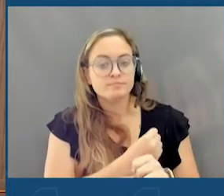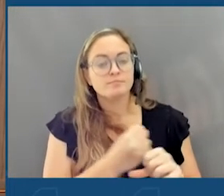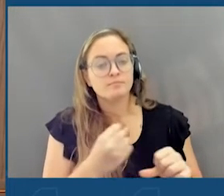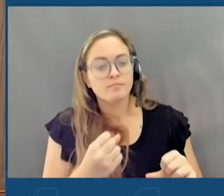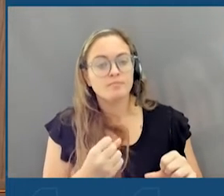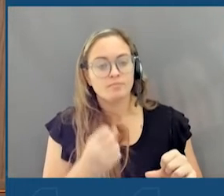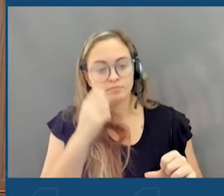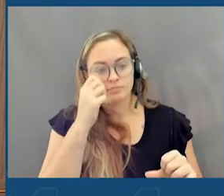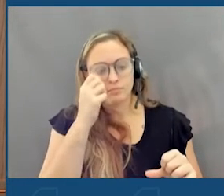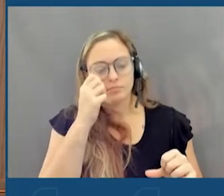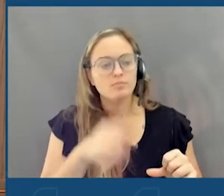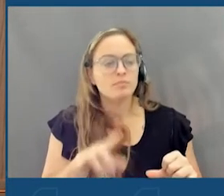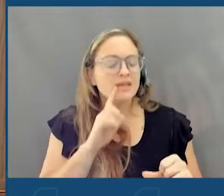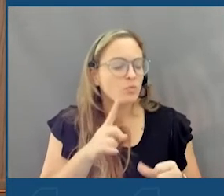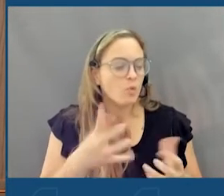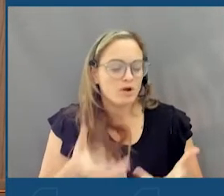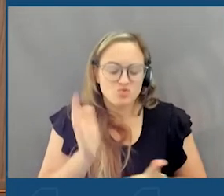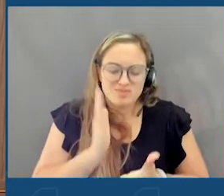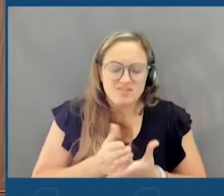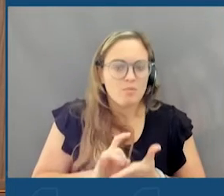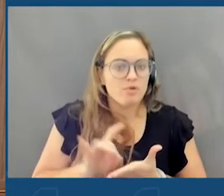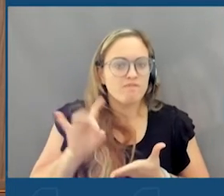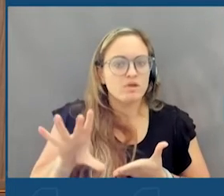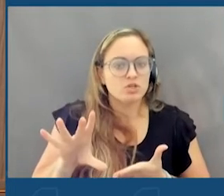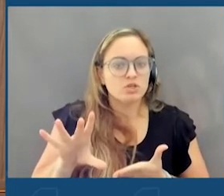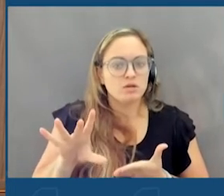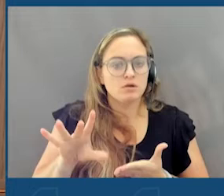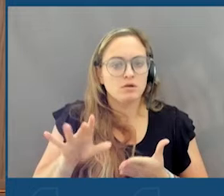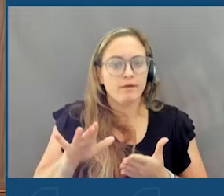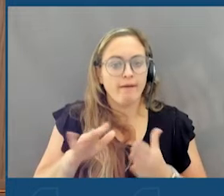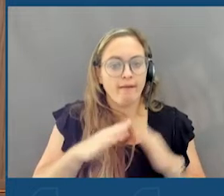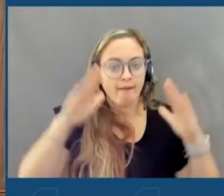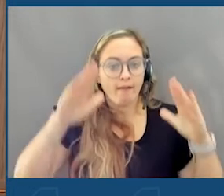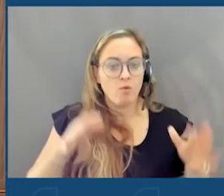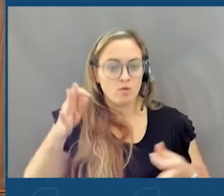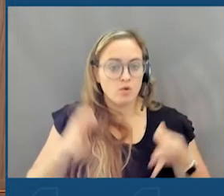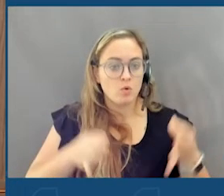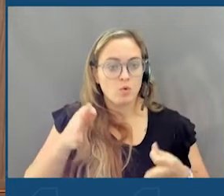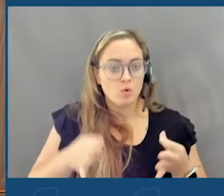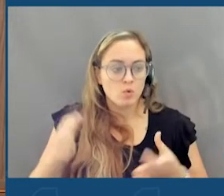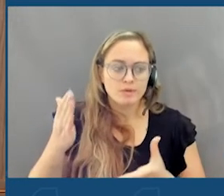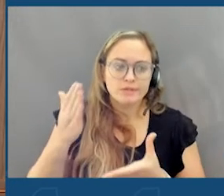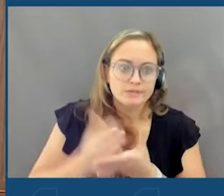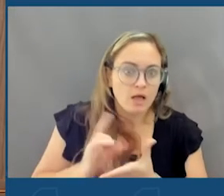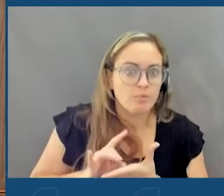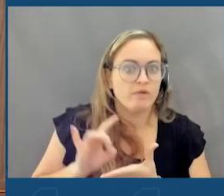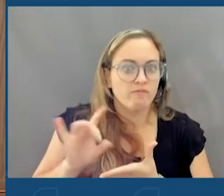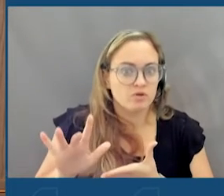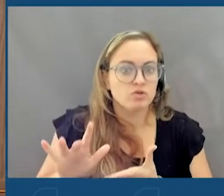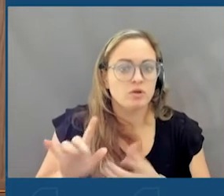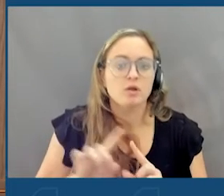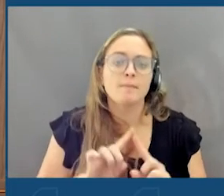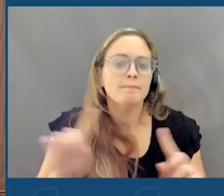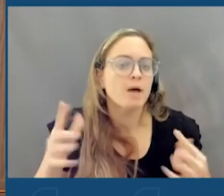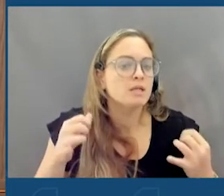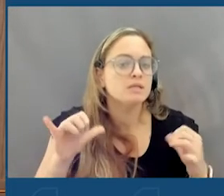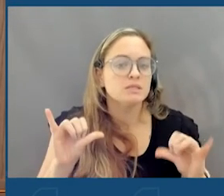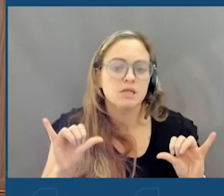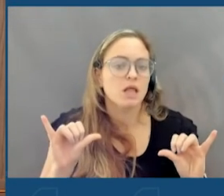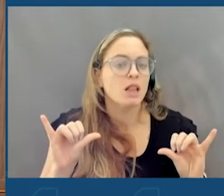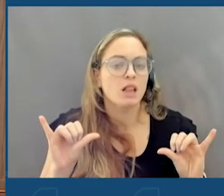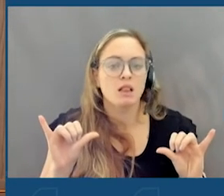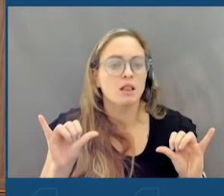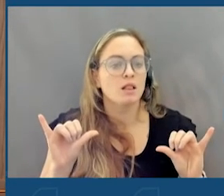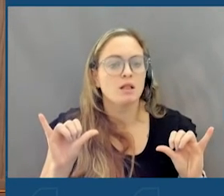to stop the eviction in housing court and stop the eviction, but we still didn't have